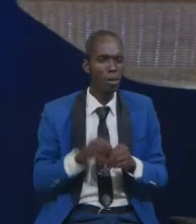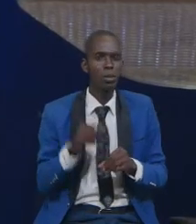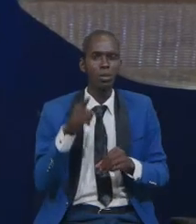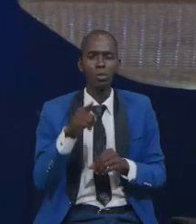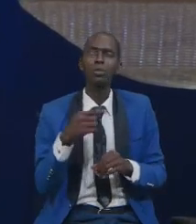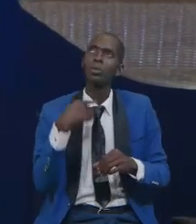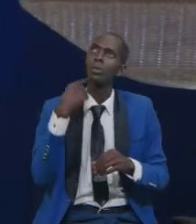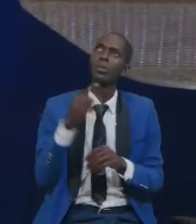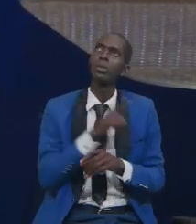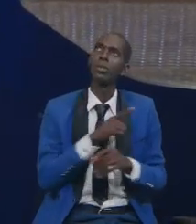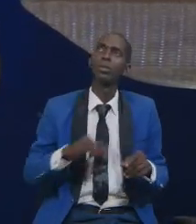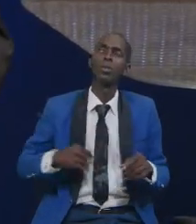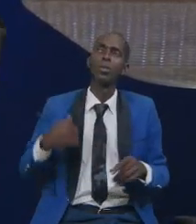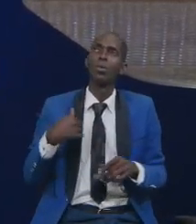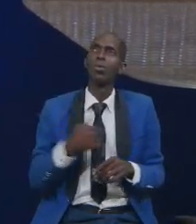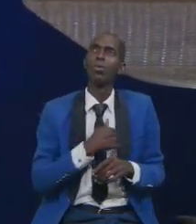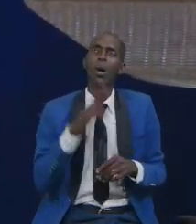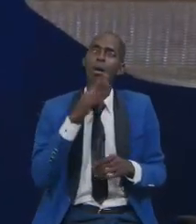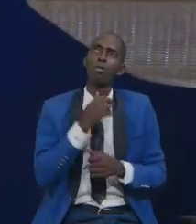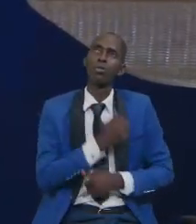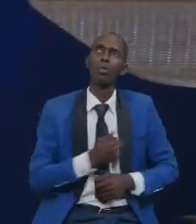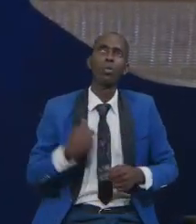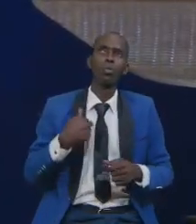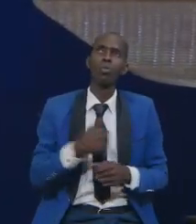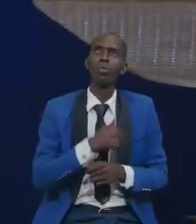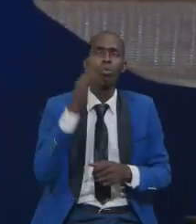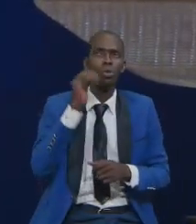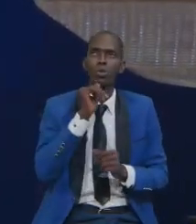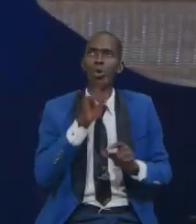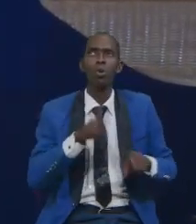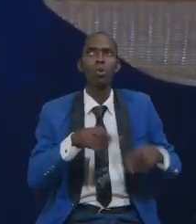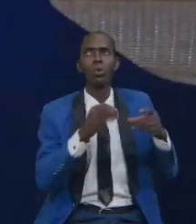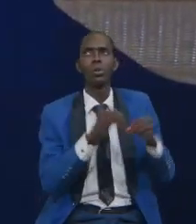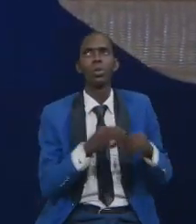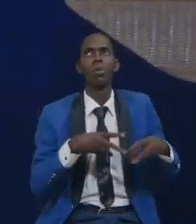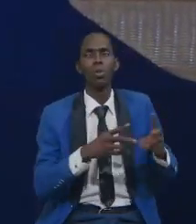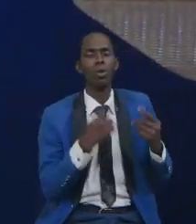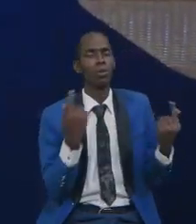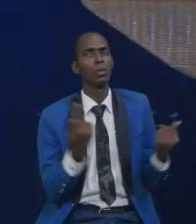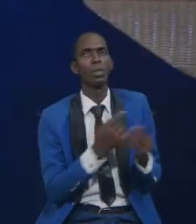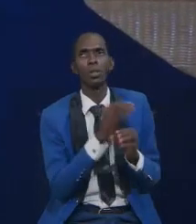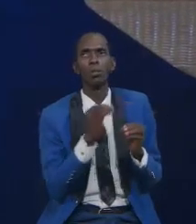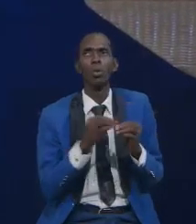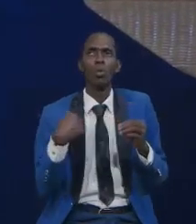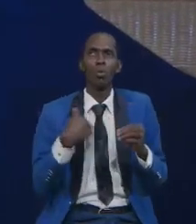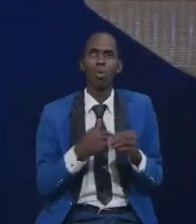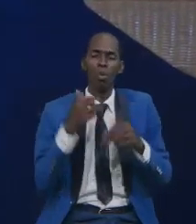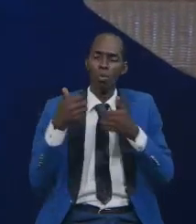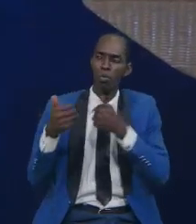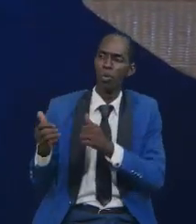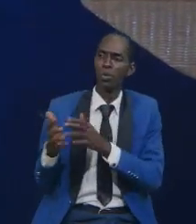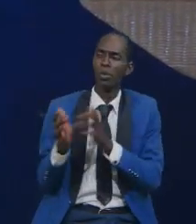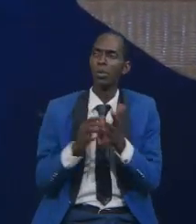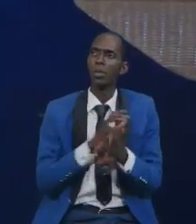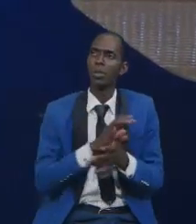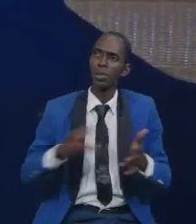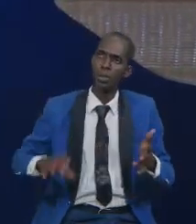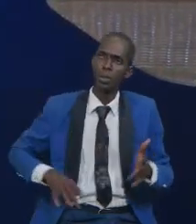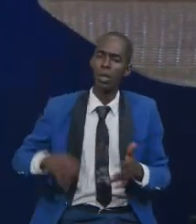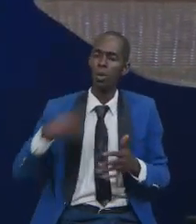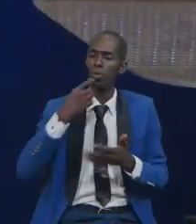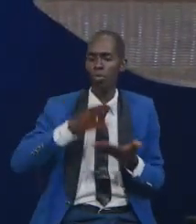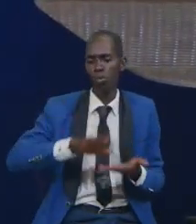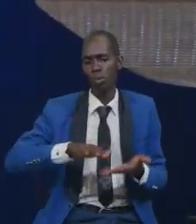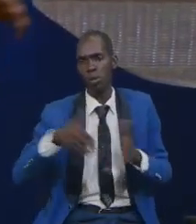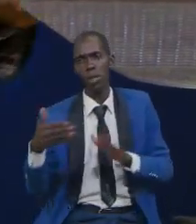of unrighteousness anymore, and we believe on the Lord Jesus Christ, who died for us and who took our pain, who